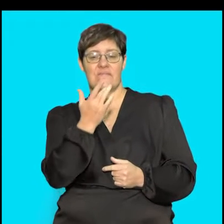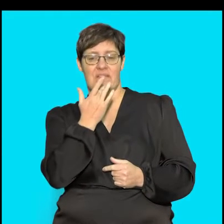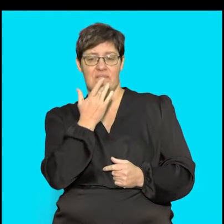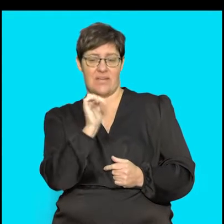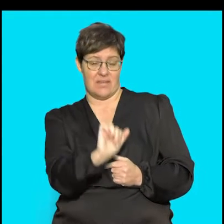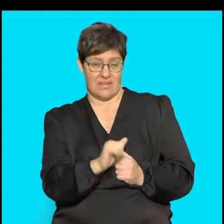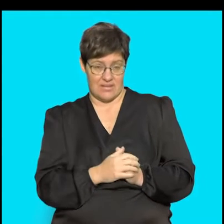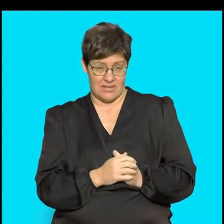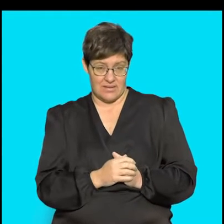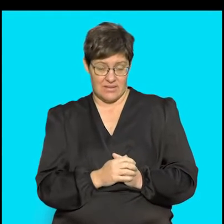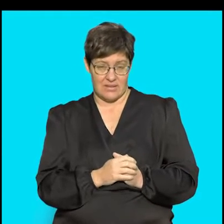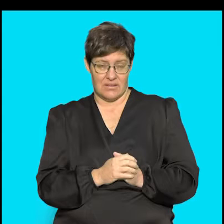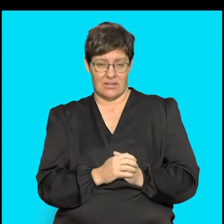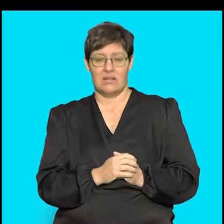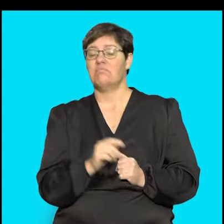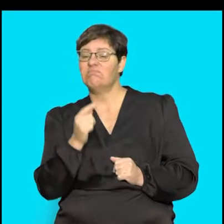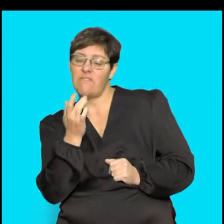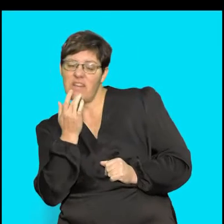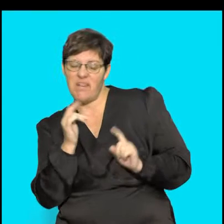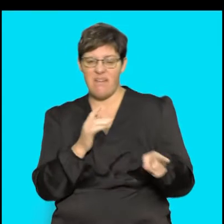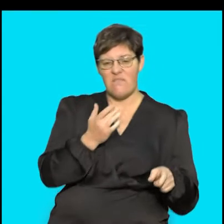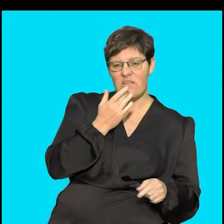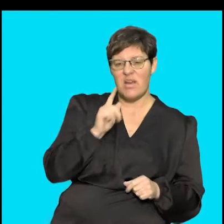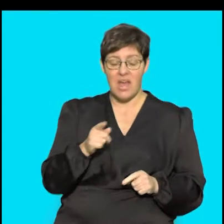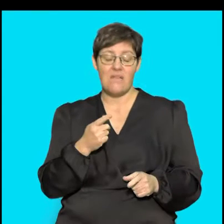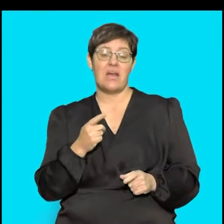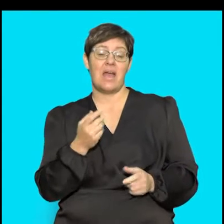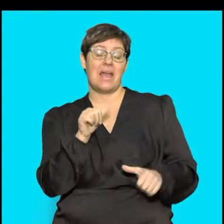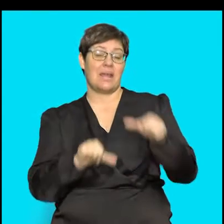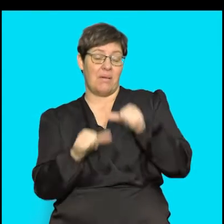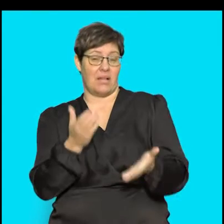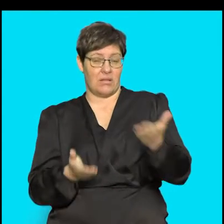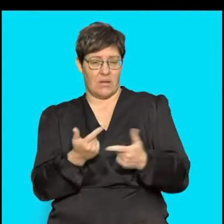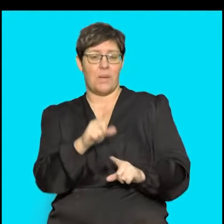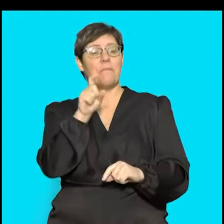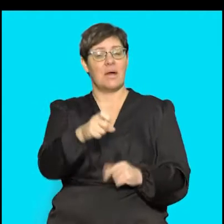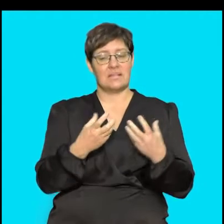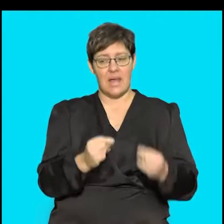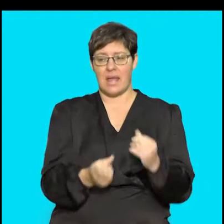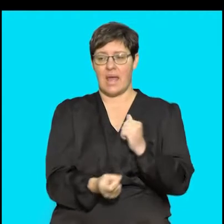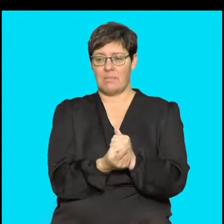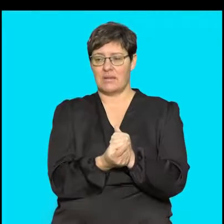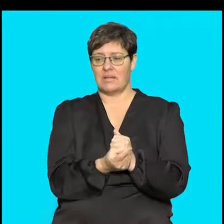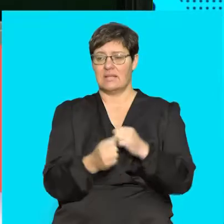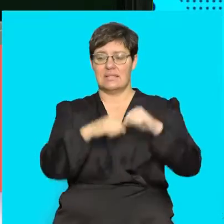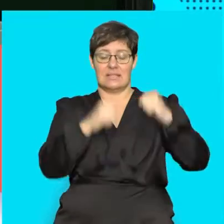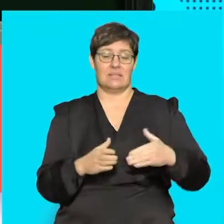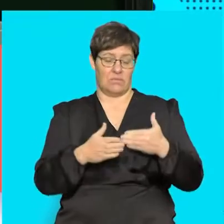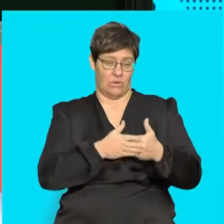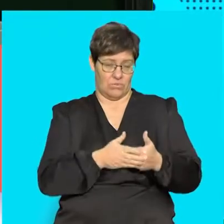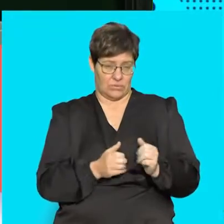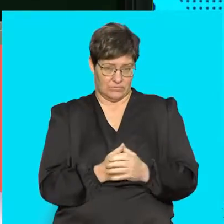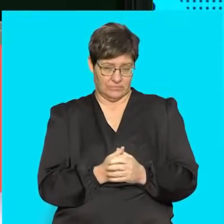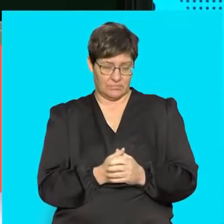word favored. And when we look at equilibrium, chemical equilibrium, we know that it must happen in a closed